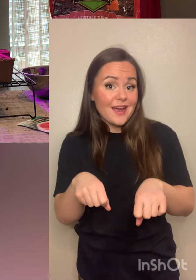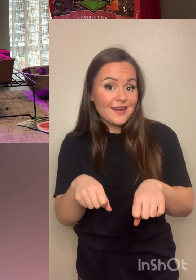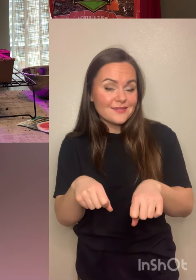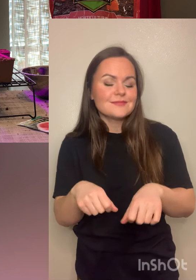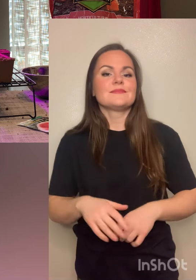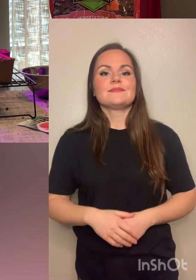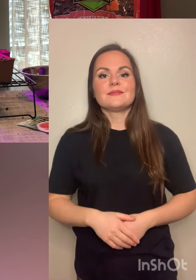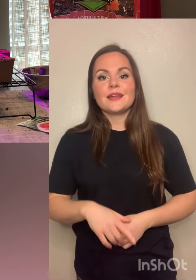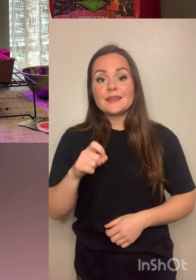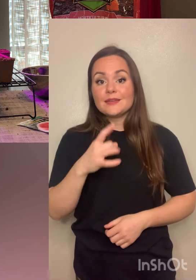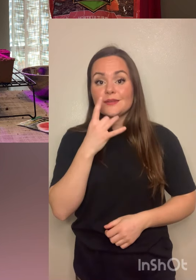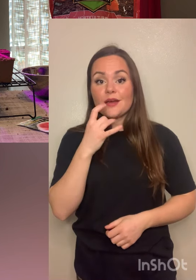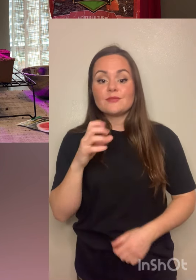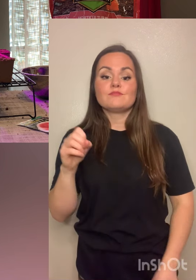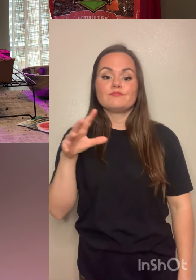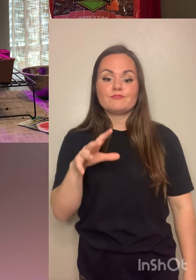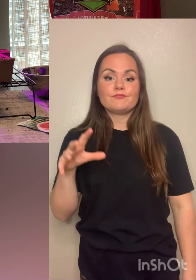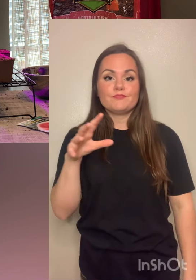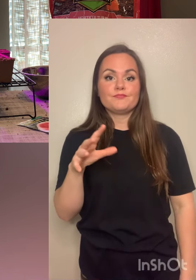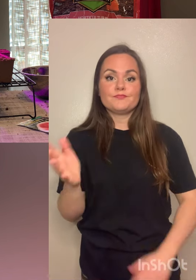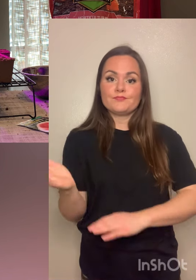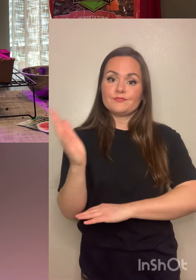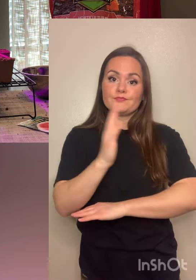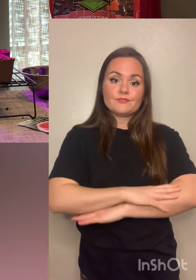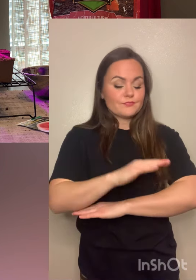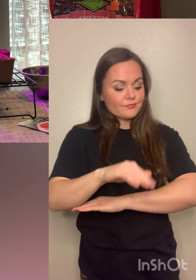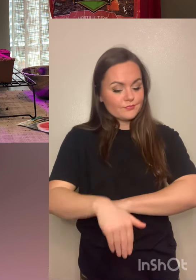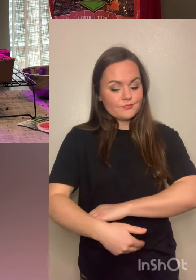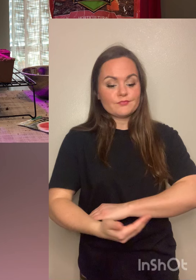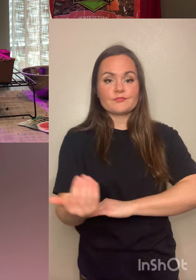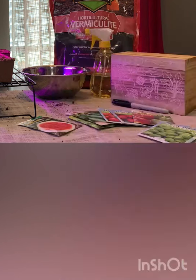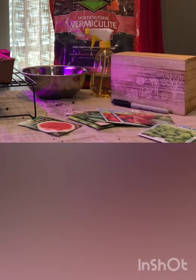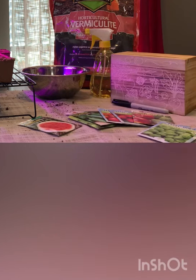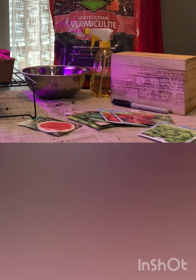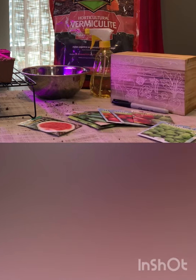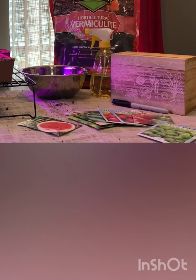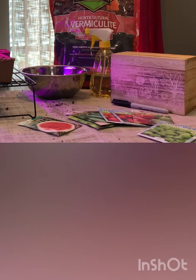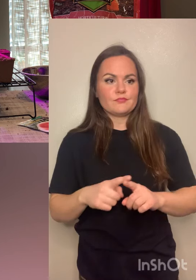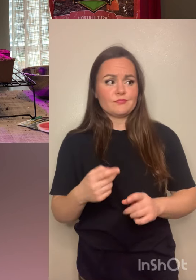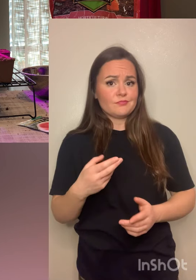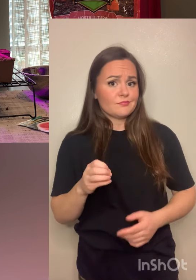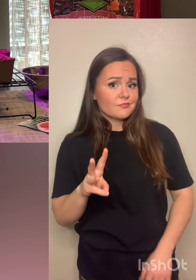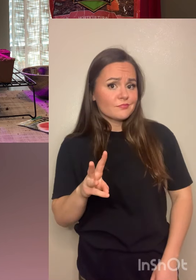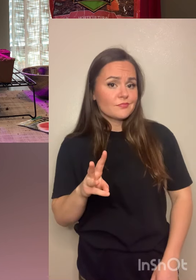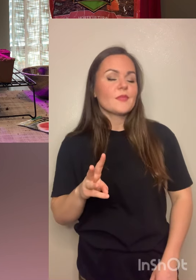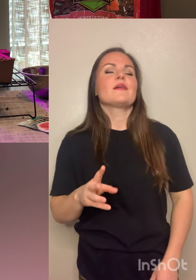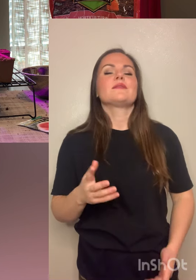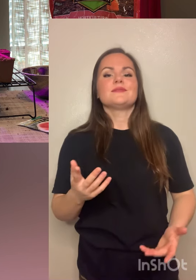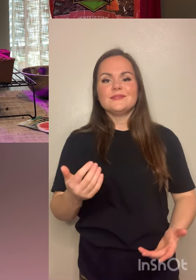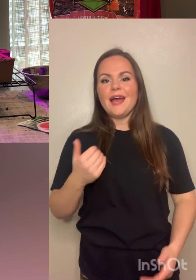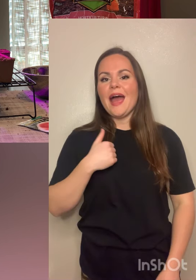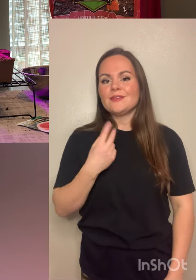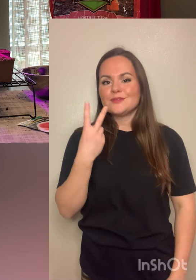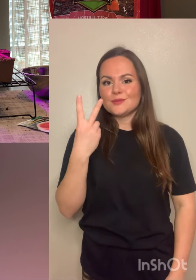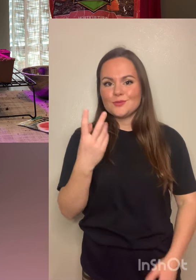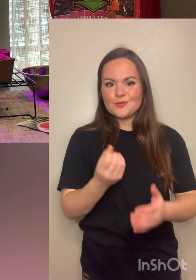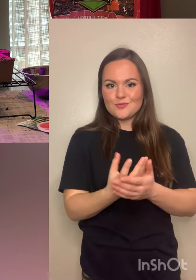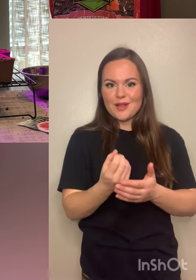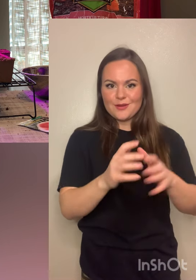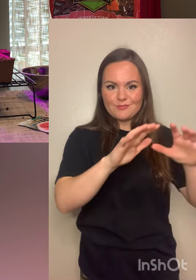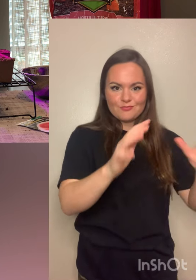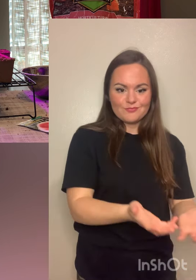from under them to a dark spot so they can have their rest and the other half of your seedlings can get their light.